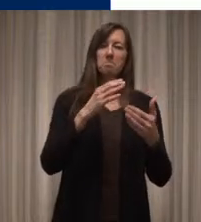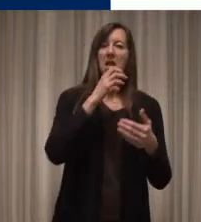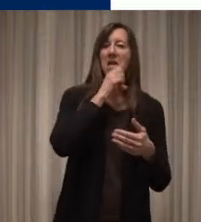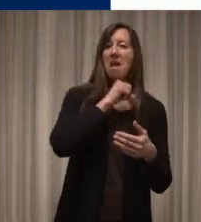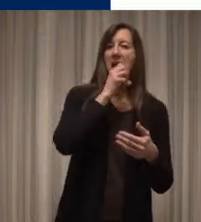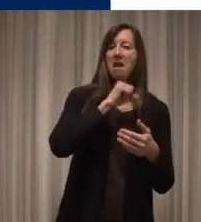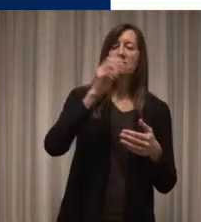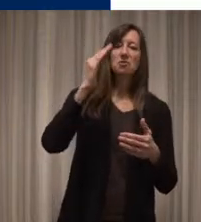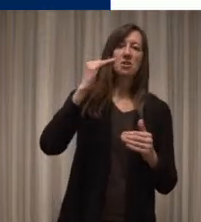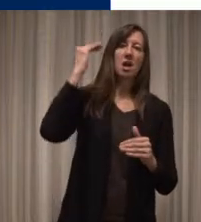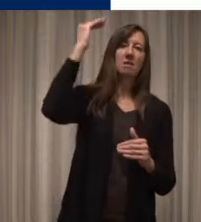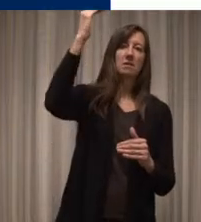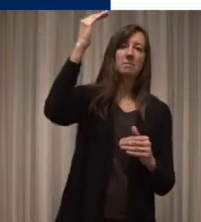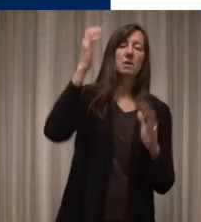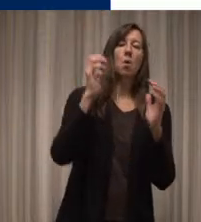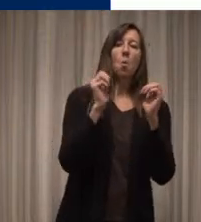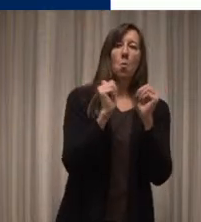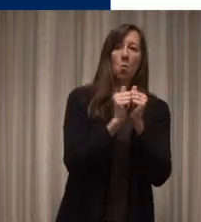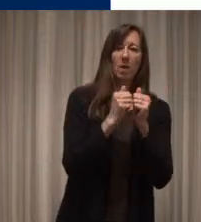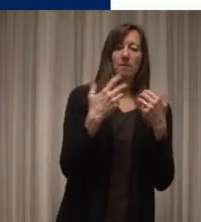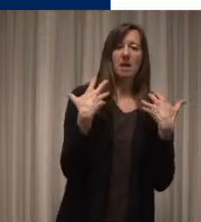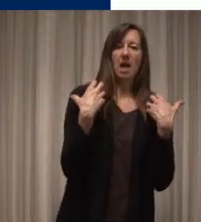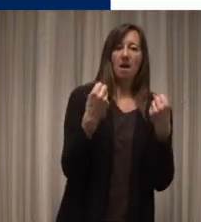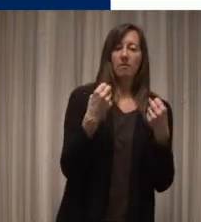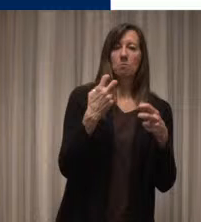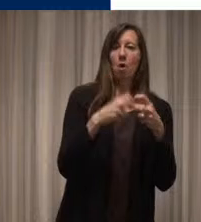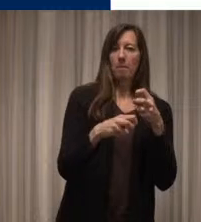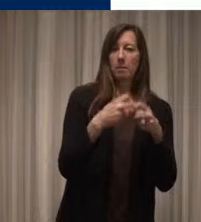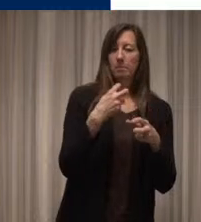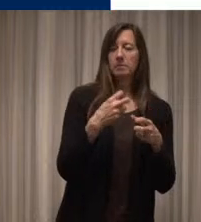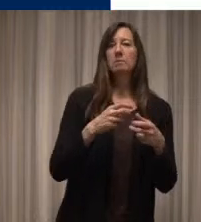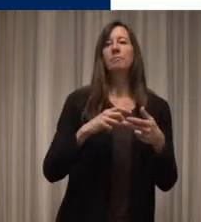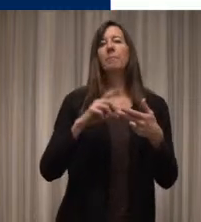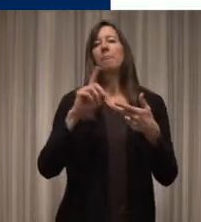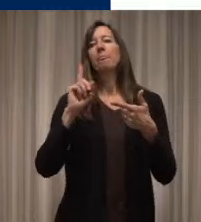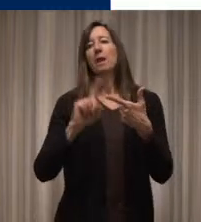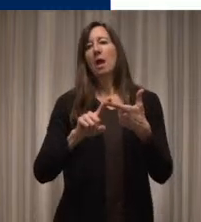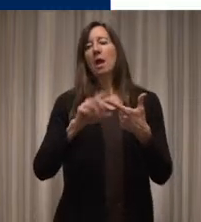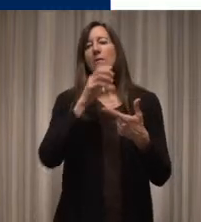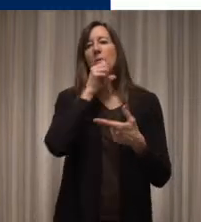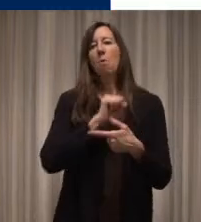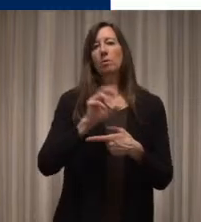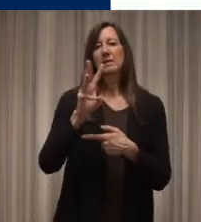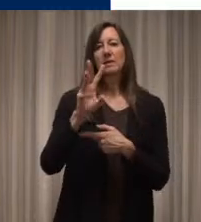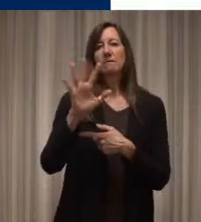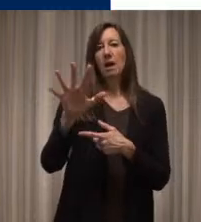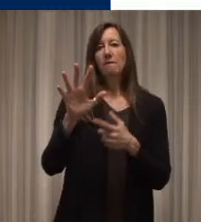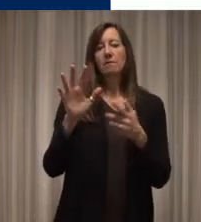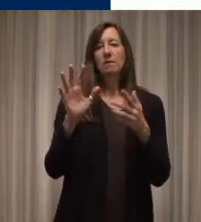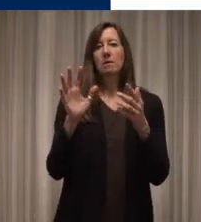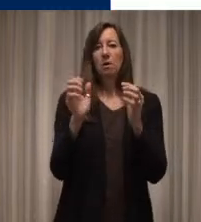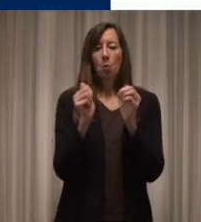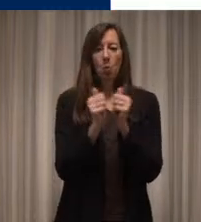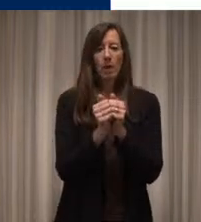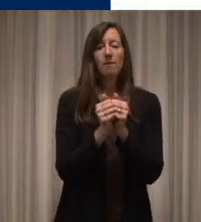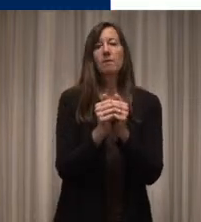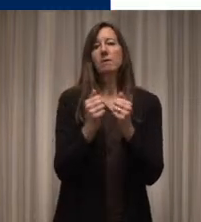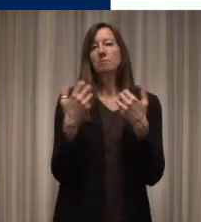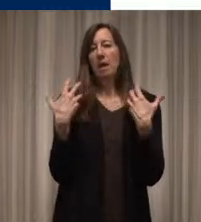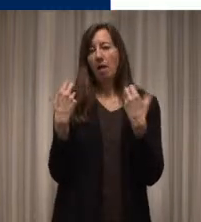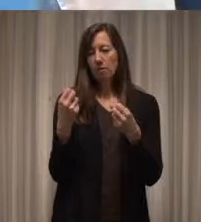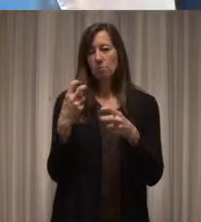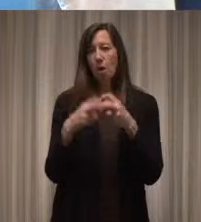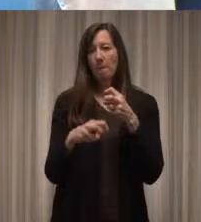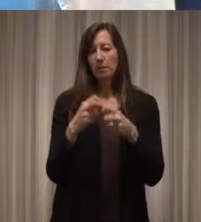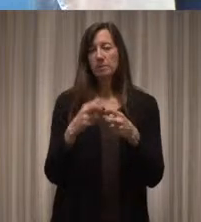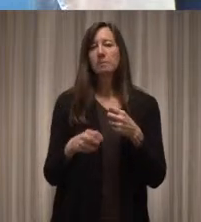health conditions and those that are 65 plus without one of those health conditions. And again, at